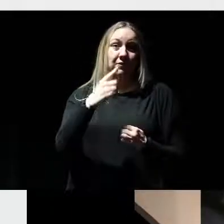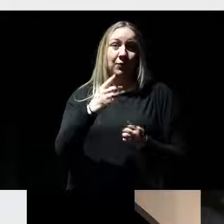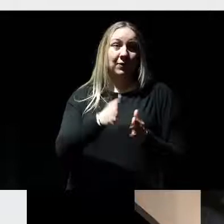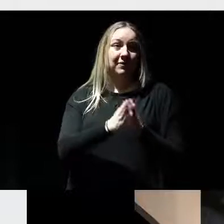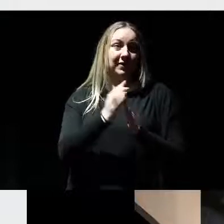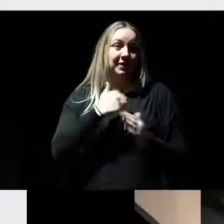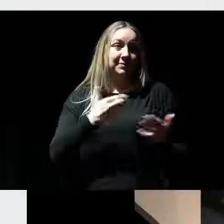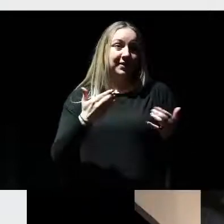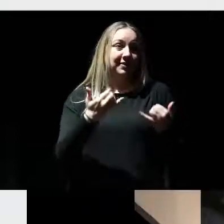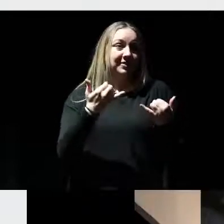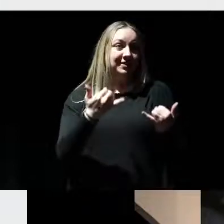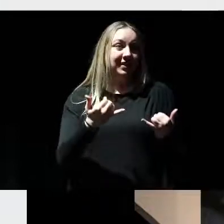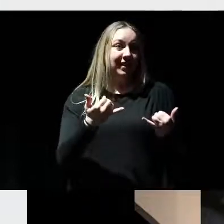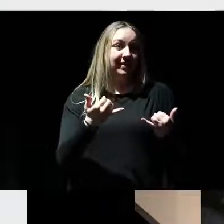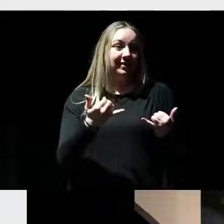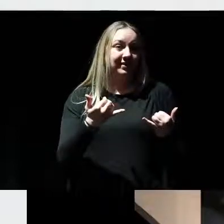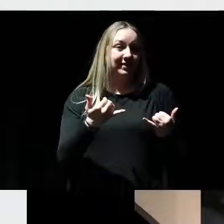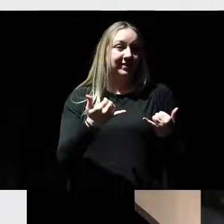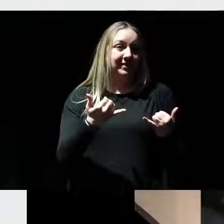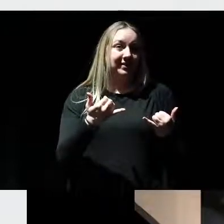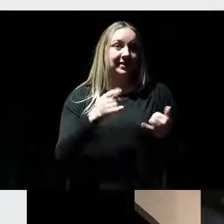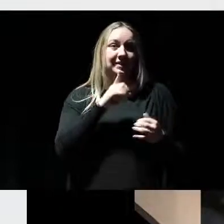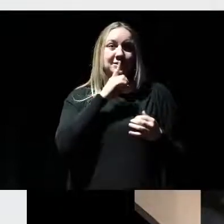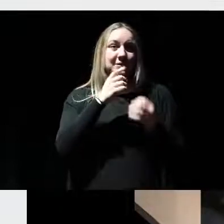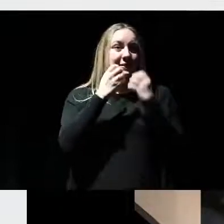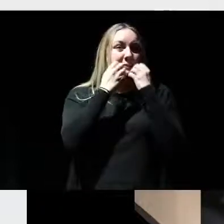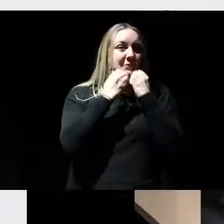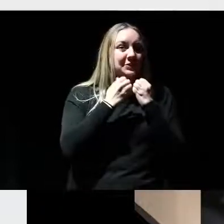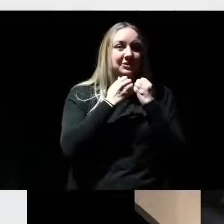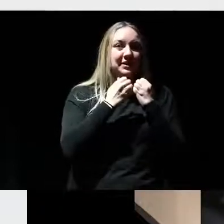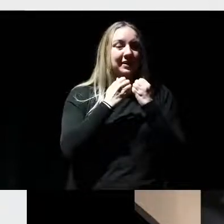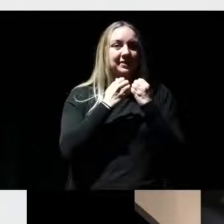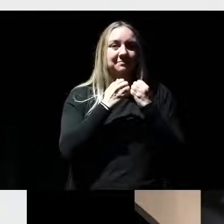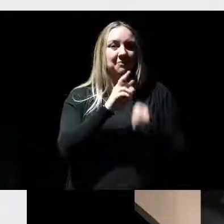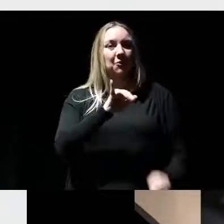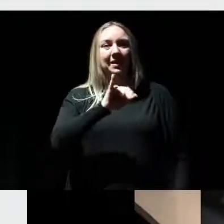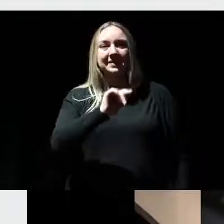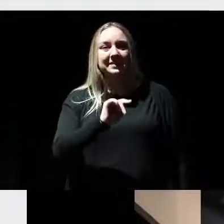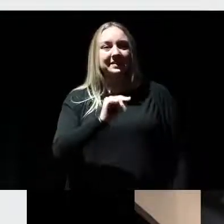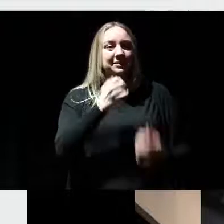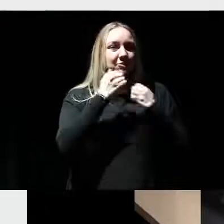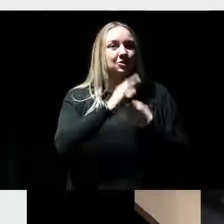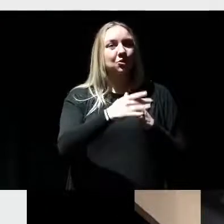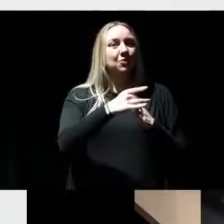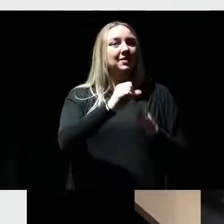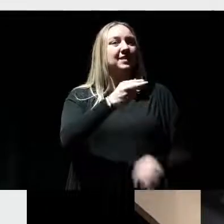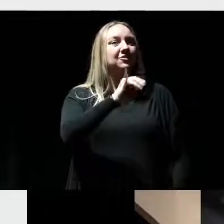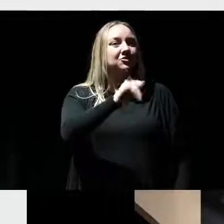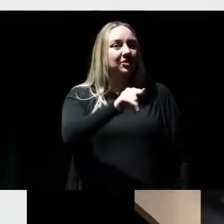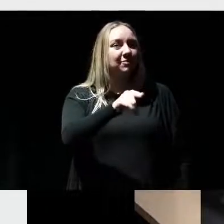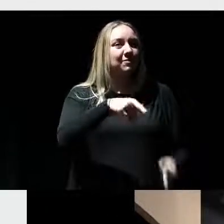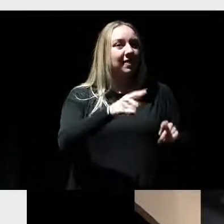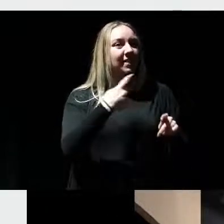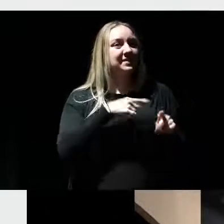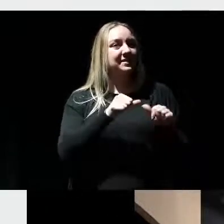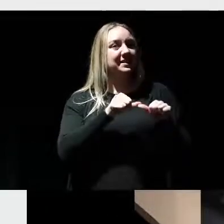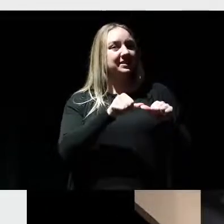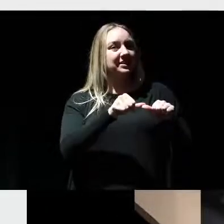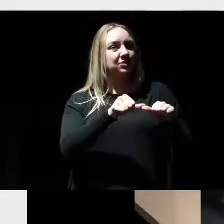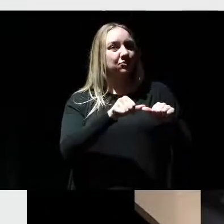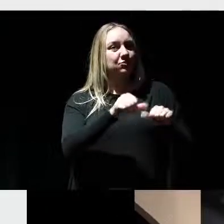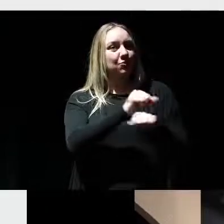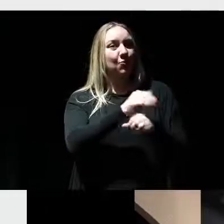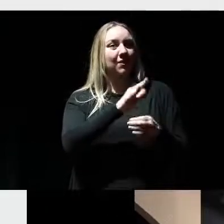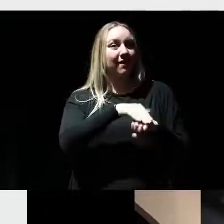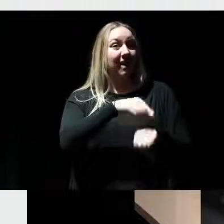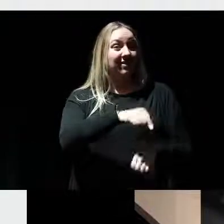and the leadership at RIT for allowing us to continue to work on what is one of